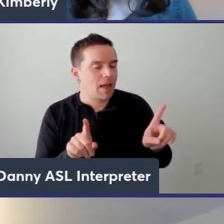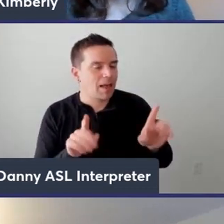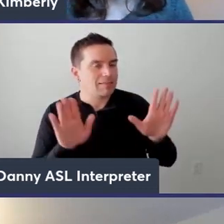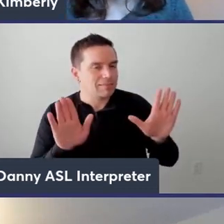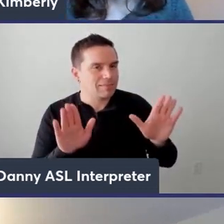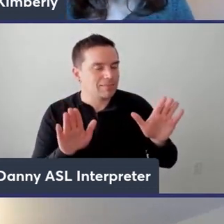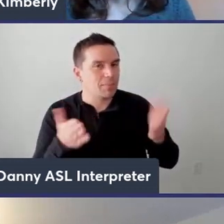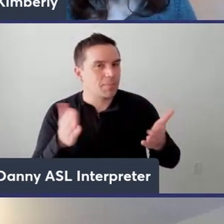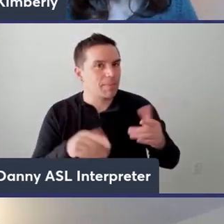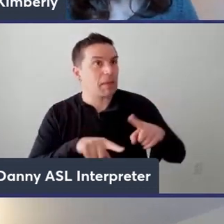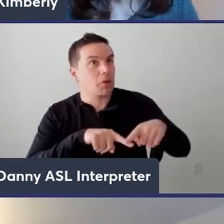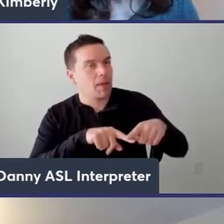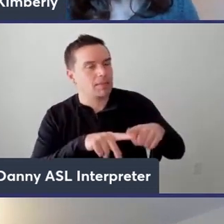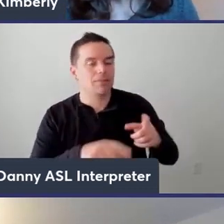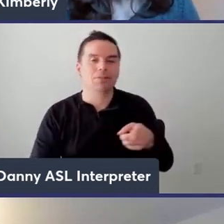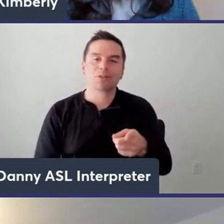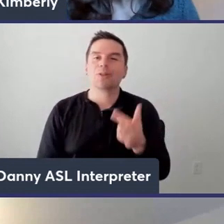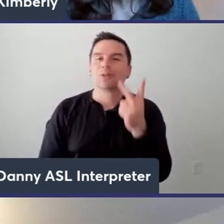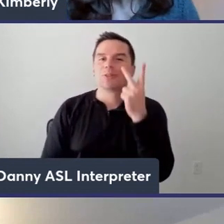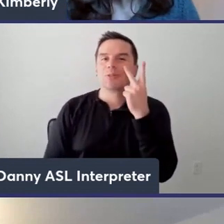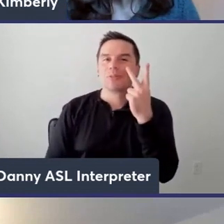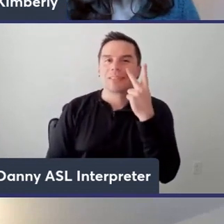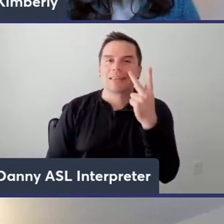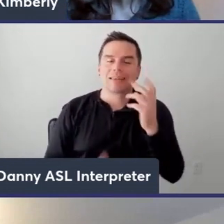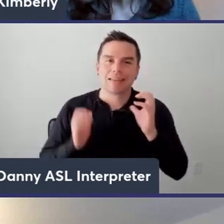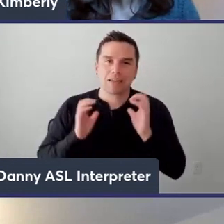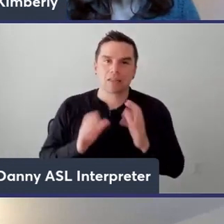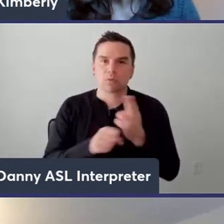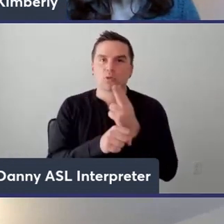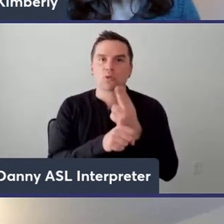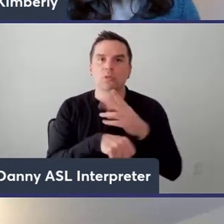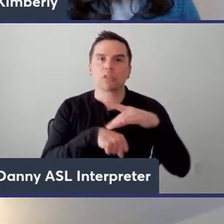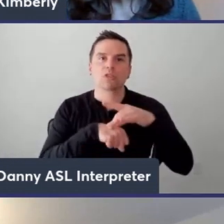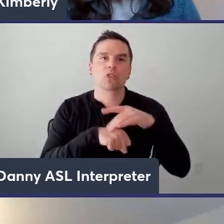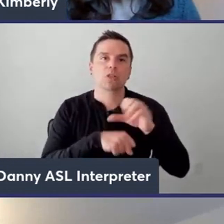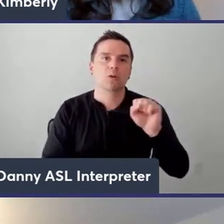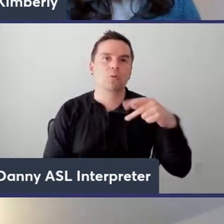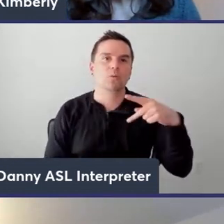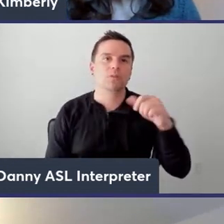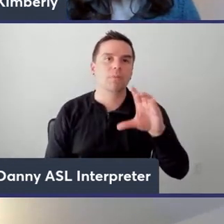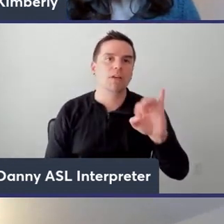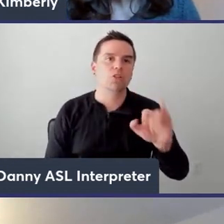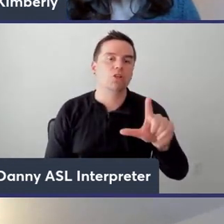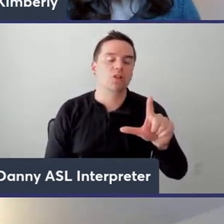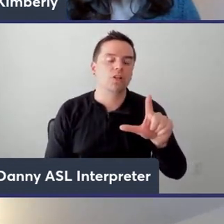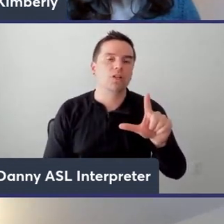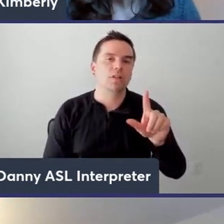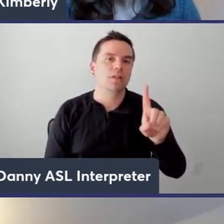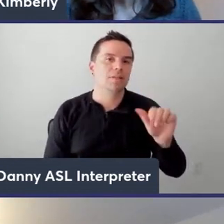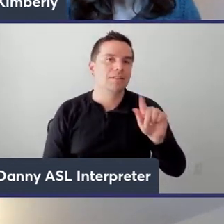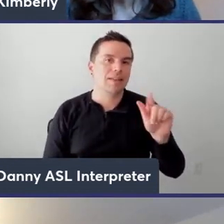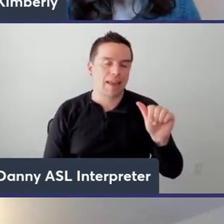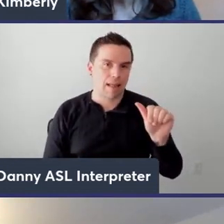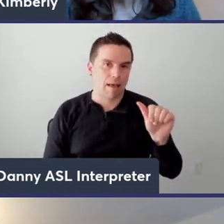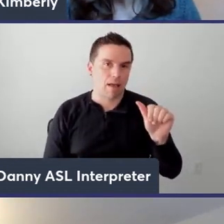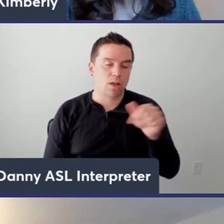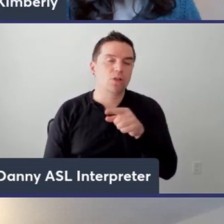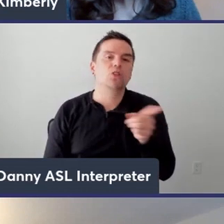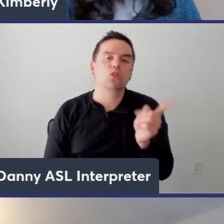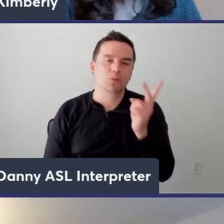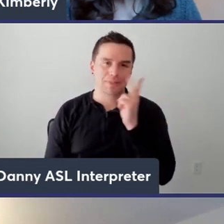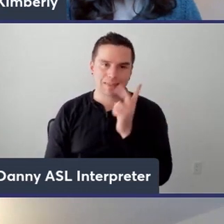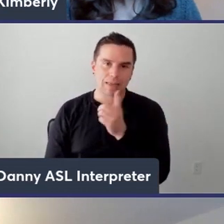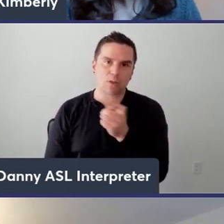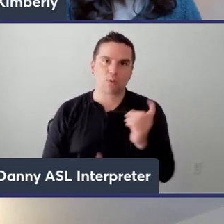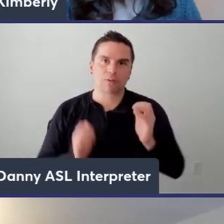you see customers, who are using geospatial data and making predictions based off it for their use cases? Do you see them